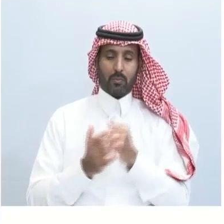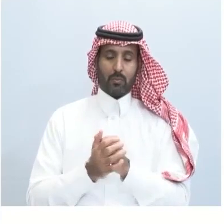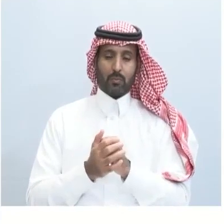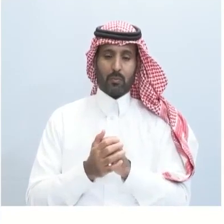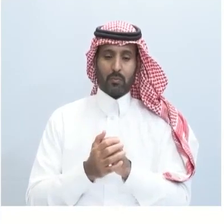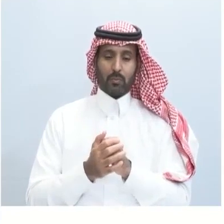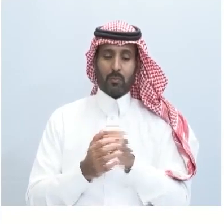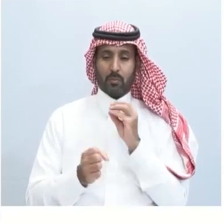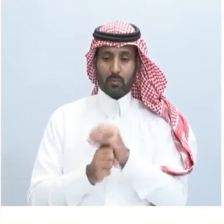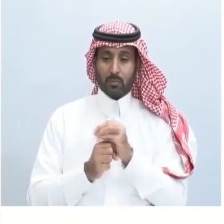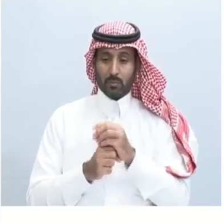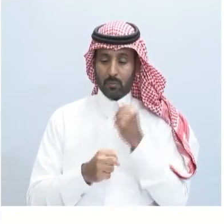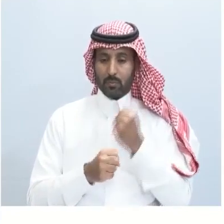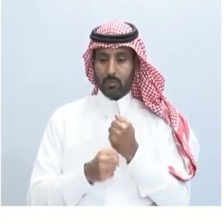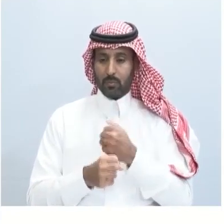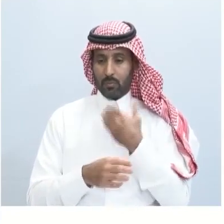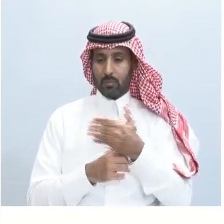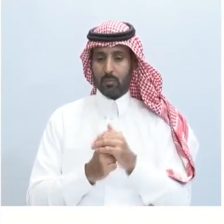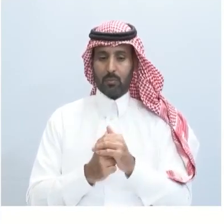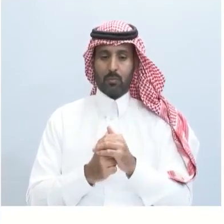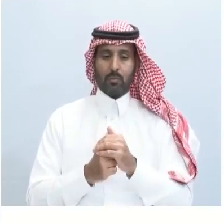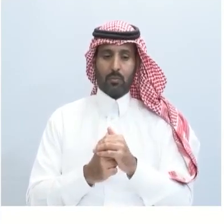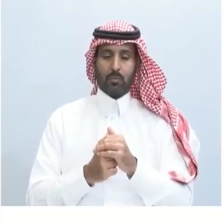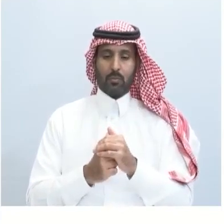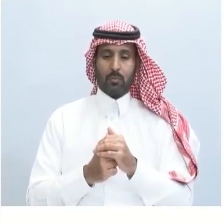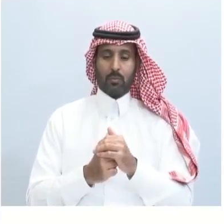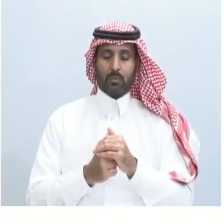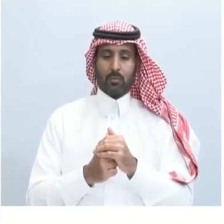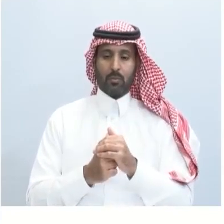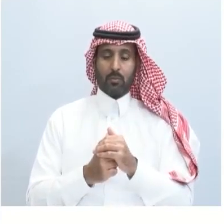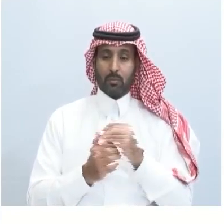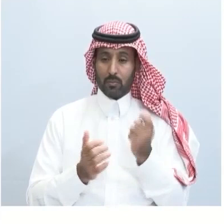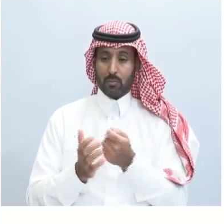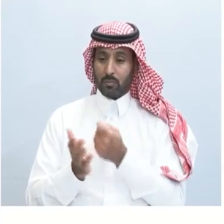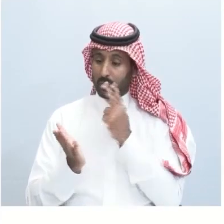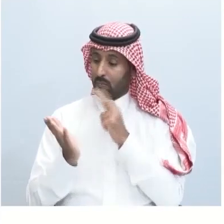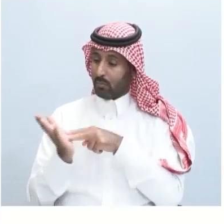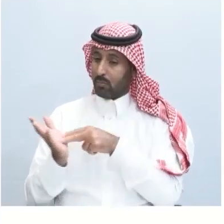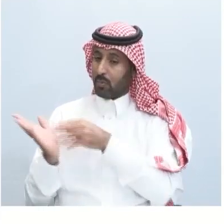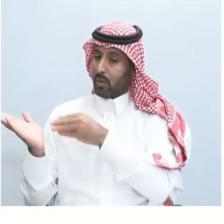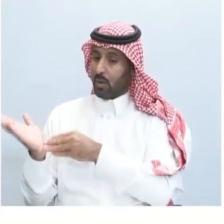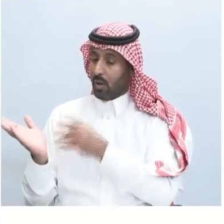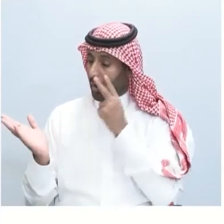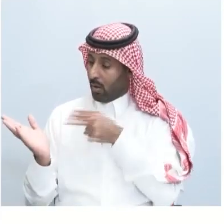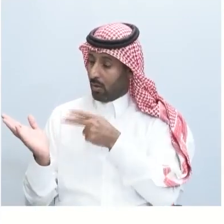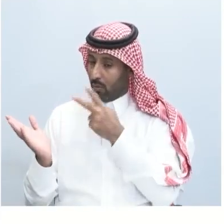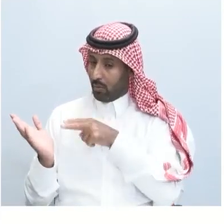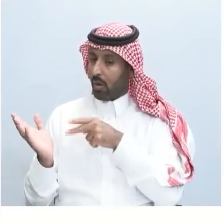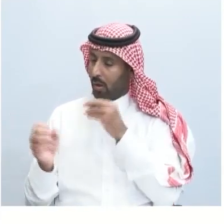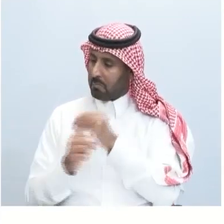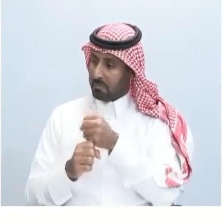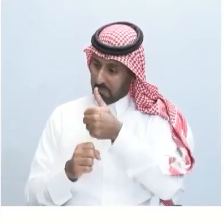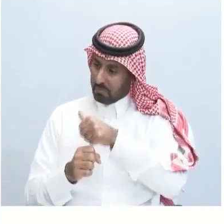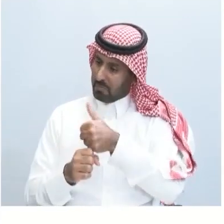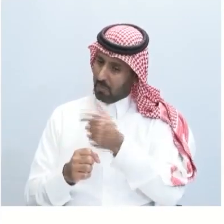So explain this activity to him. Hand over the first draft to someone else to read and comment on,